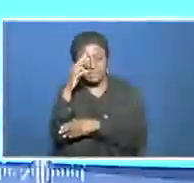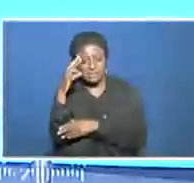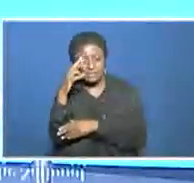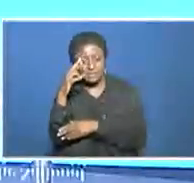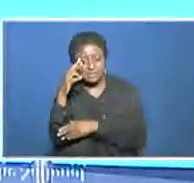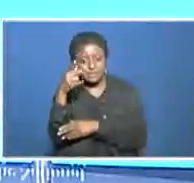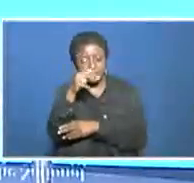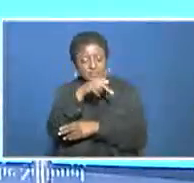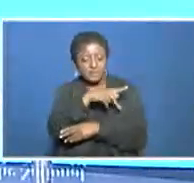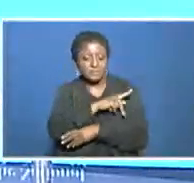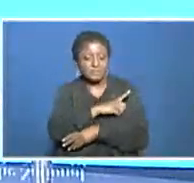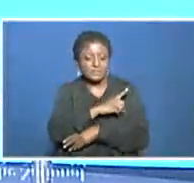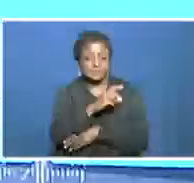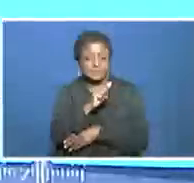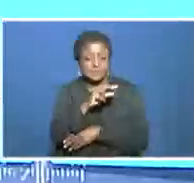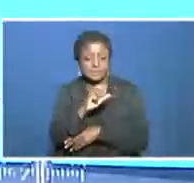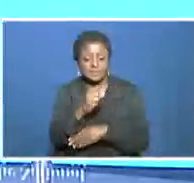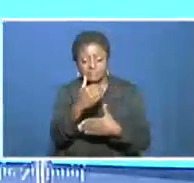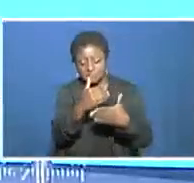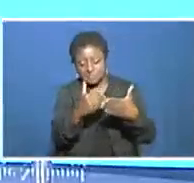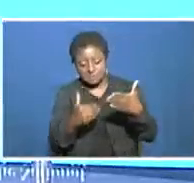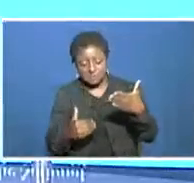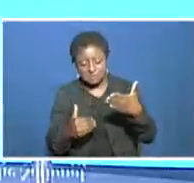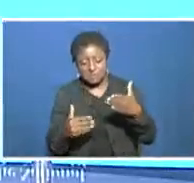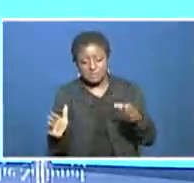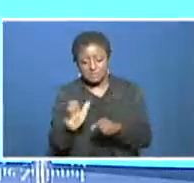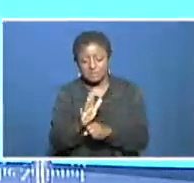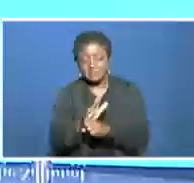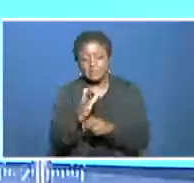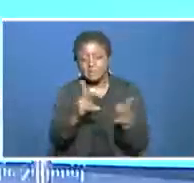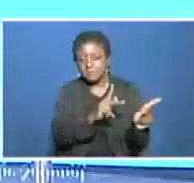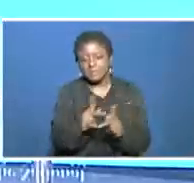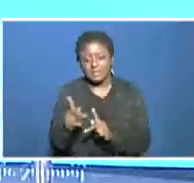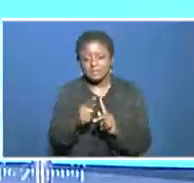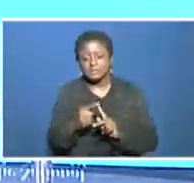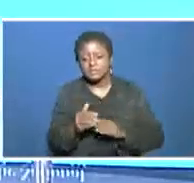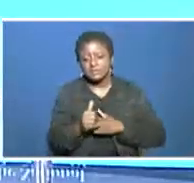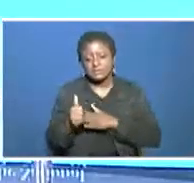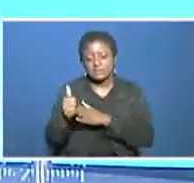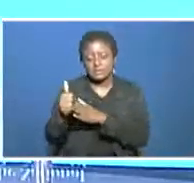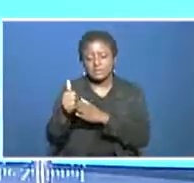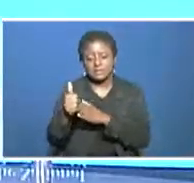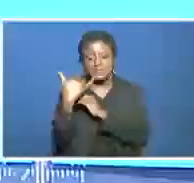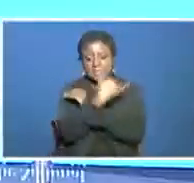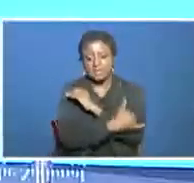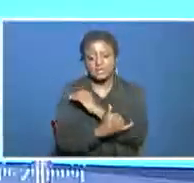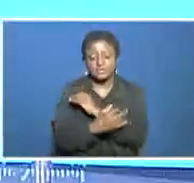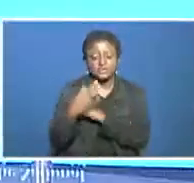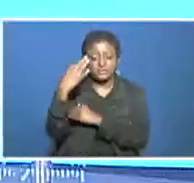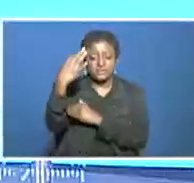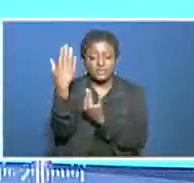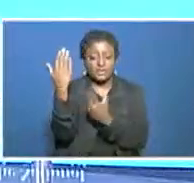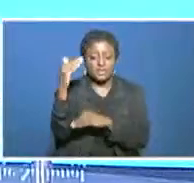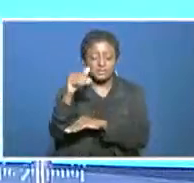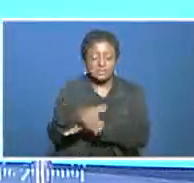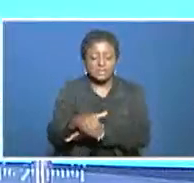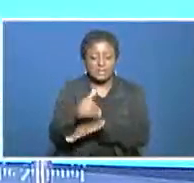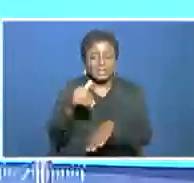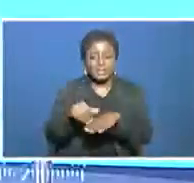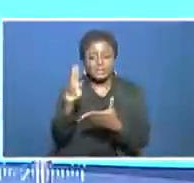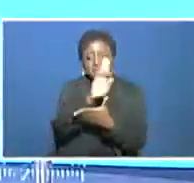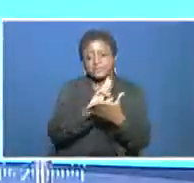Davis outlining a comprehensive plan to steer the country forward last night. The Prime Minister headlining the University of the